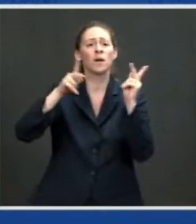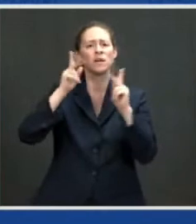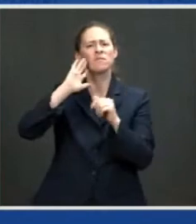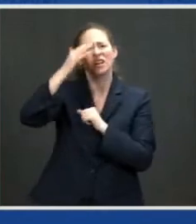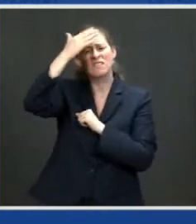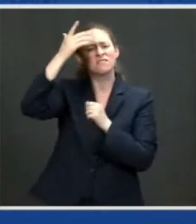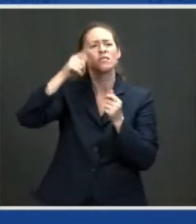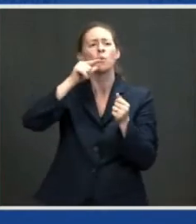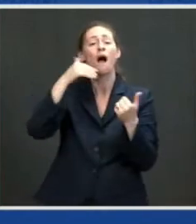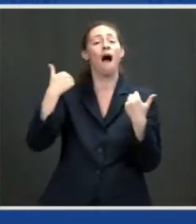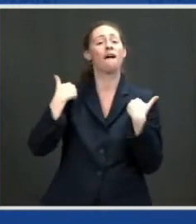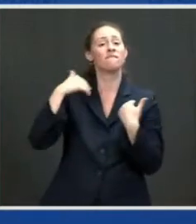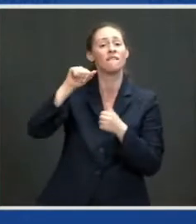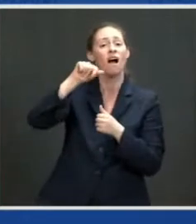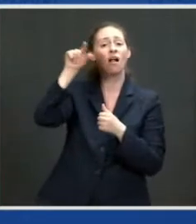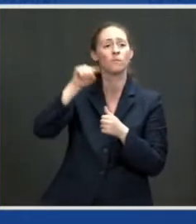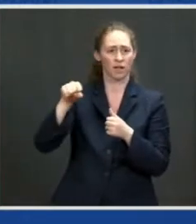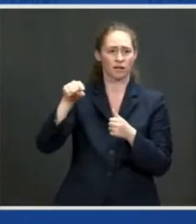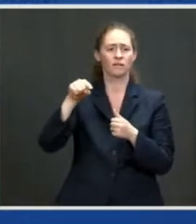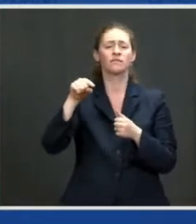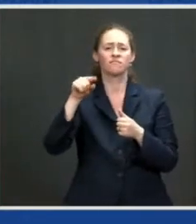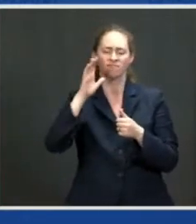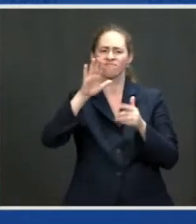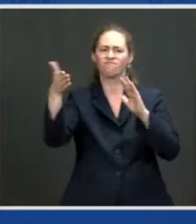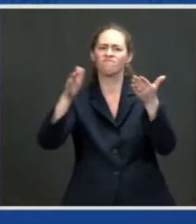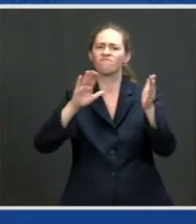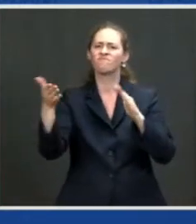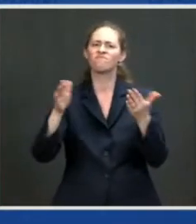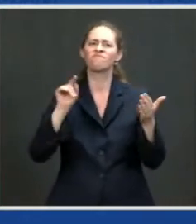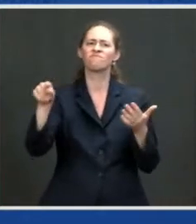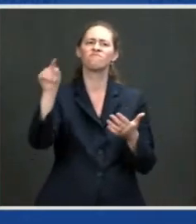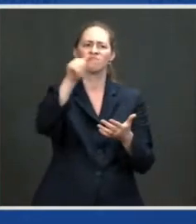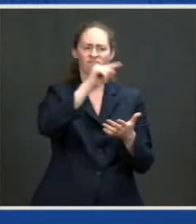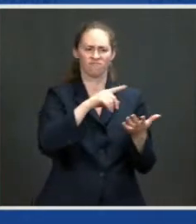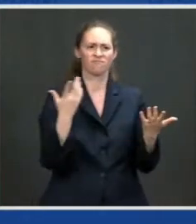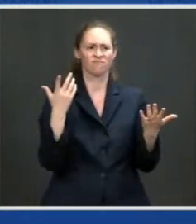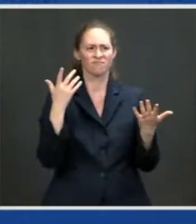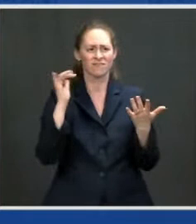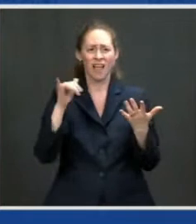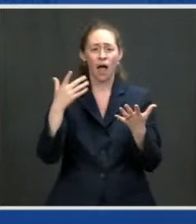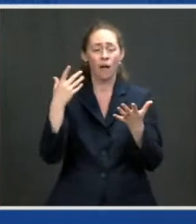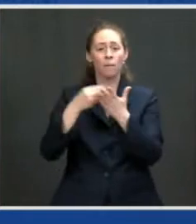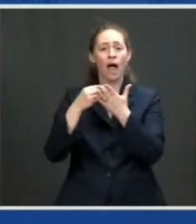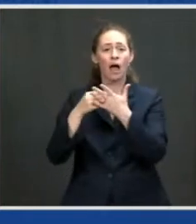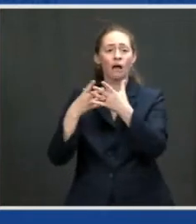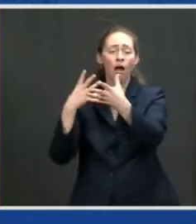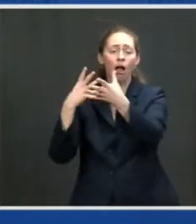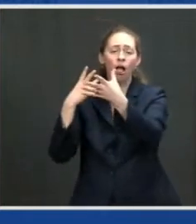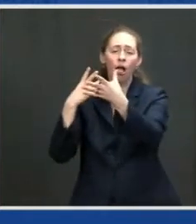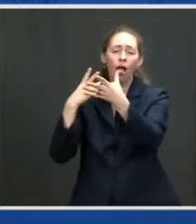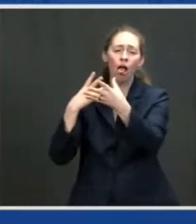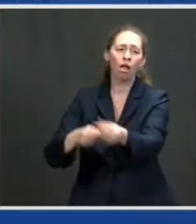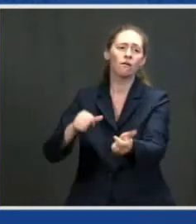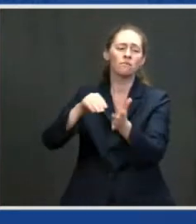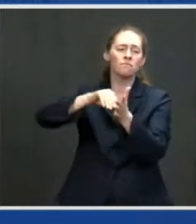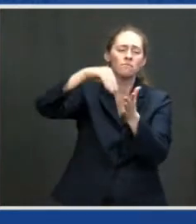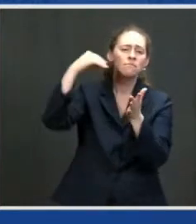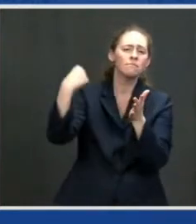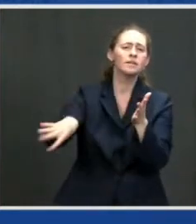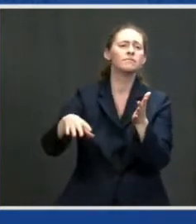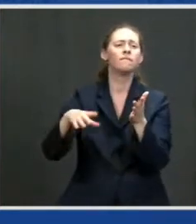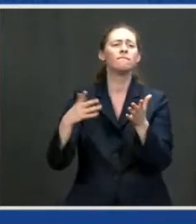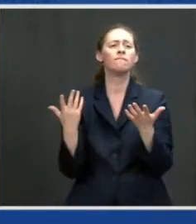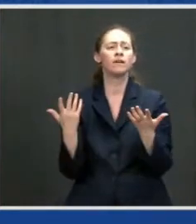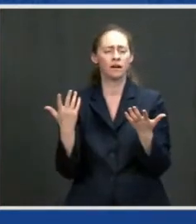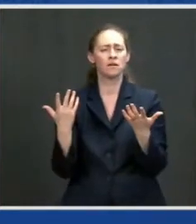one. Costing us in excess of $1 trillion. So what are we doing? I came up with an idea, and I think it's going